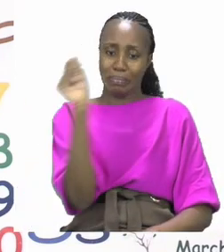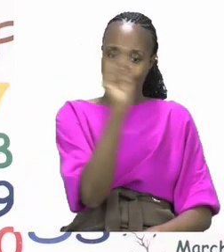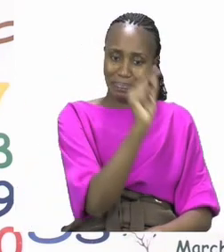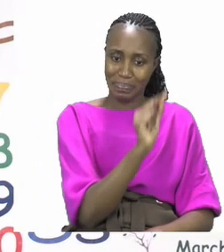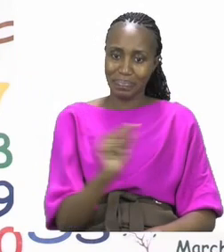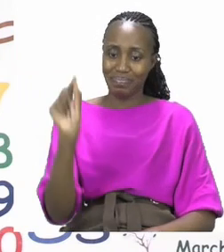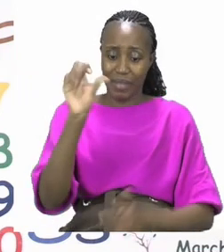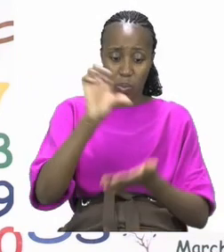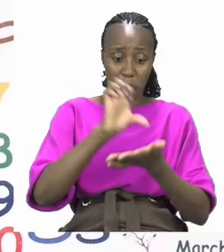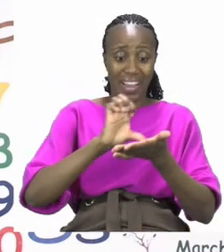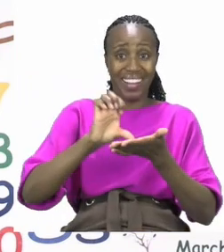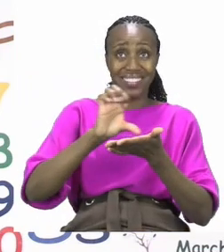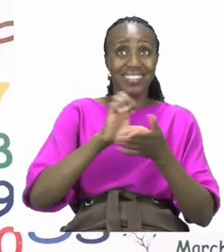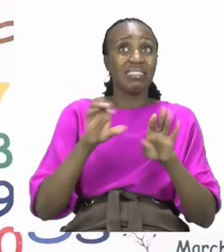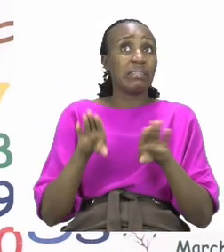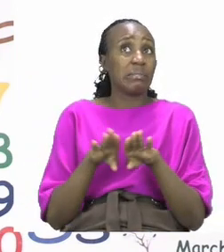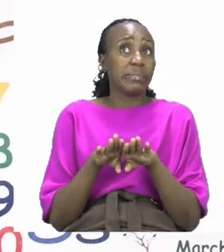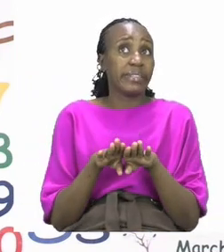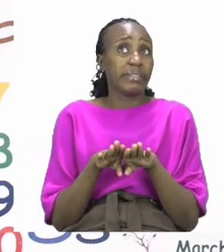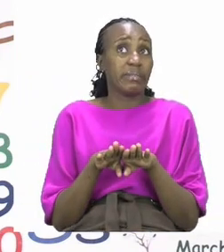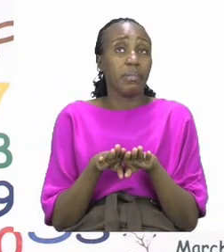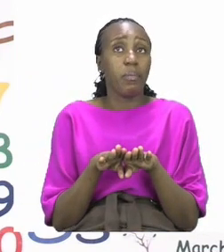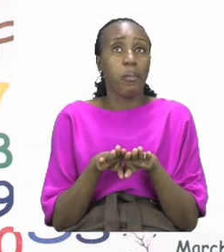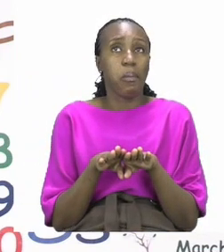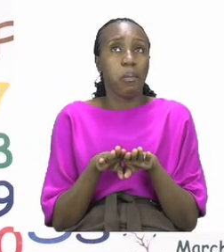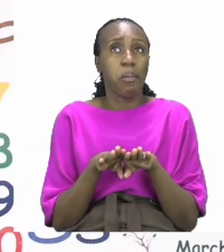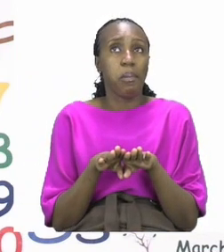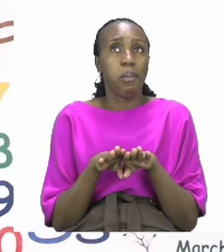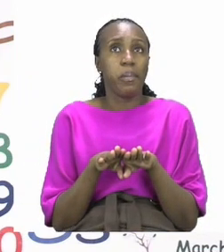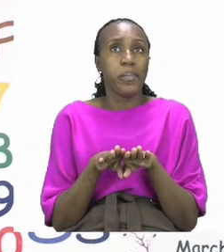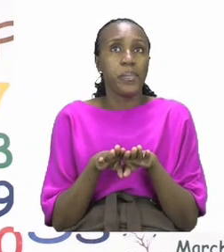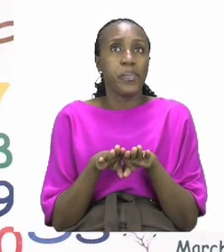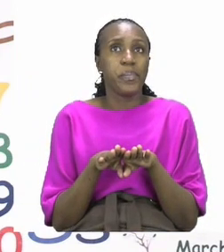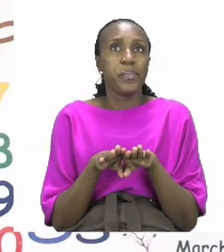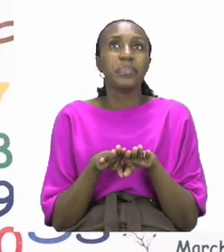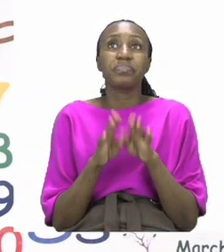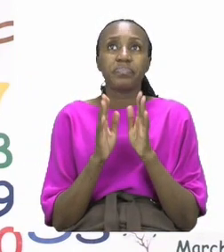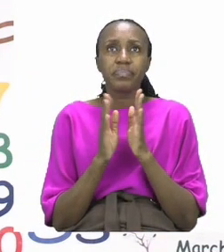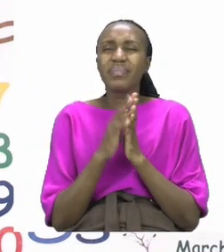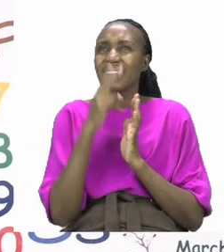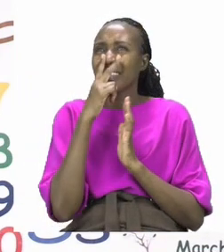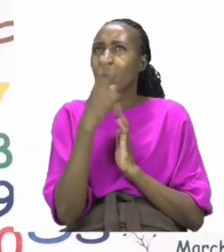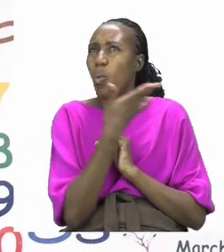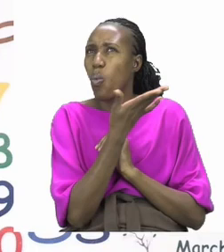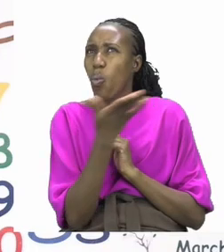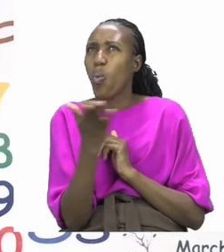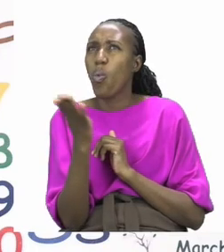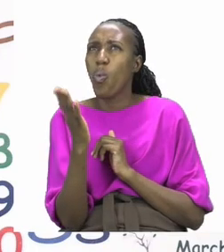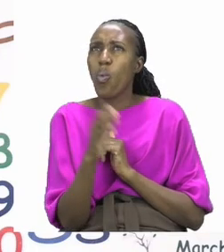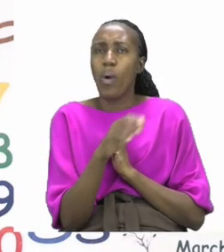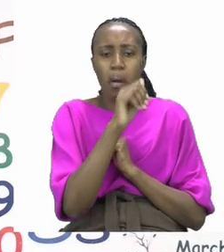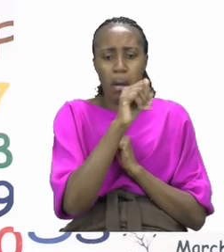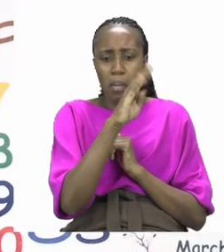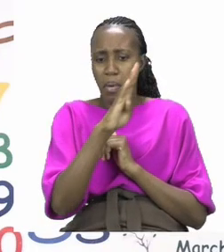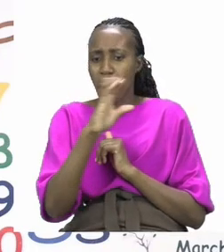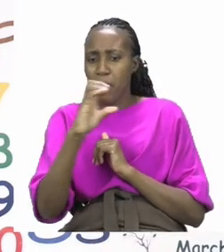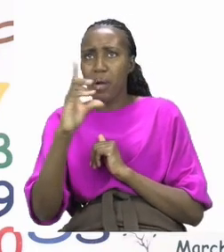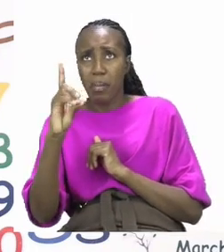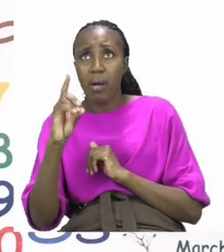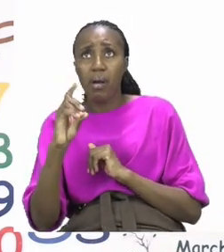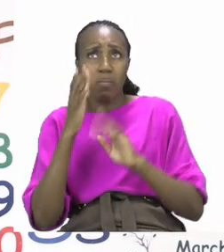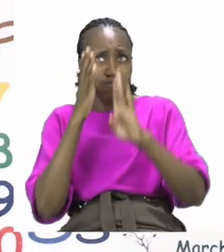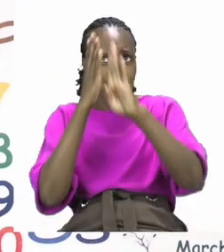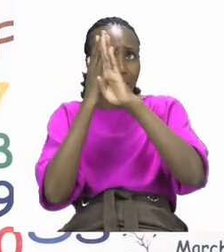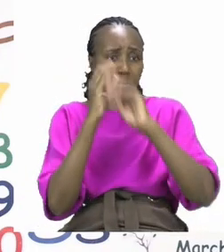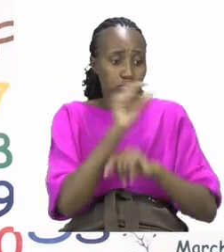word litter. Don't forget to check all the letters to make sure that the spelling is the same as